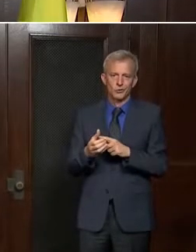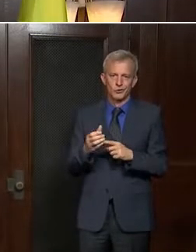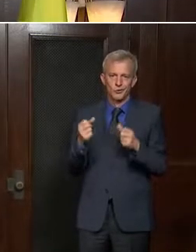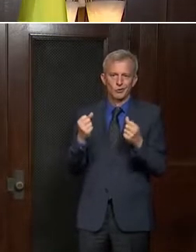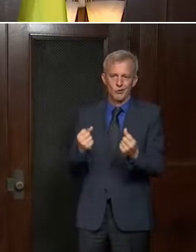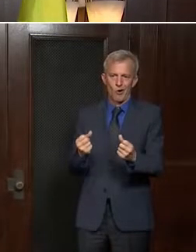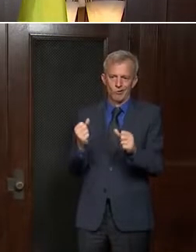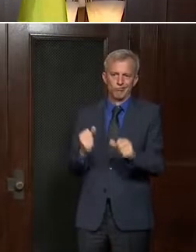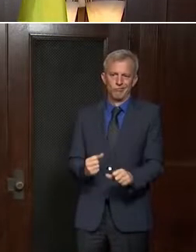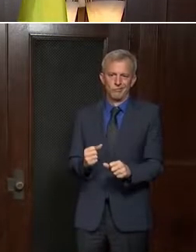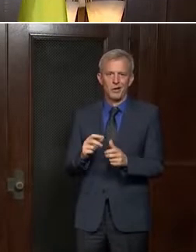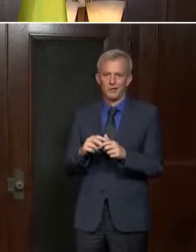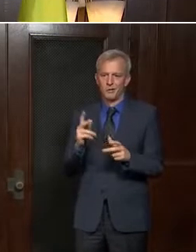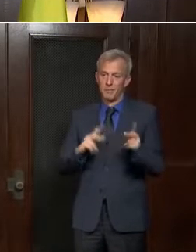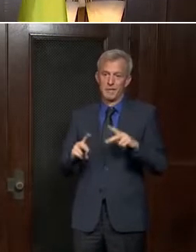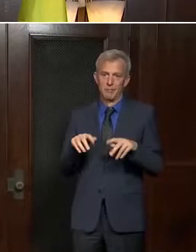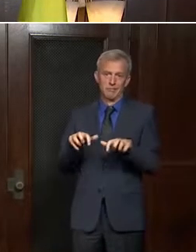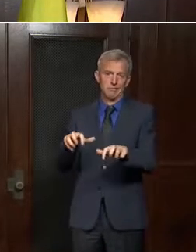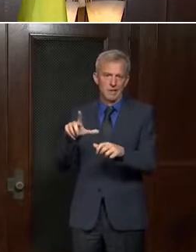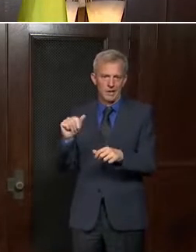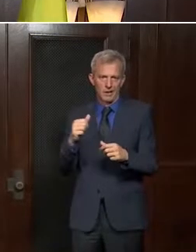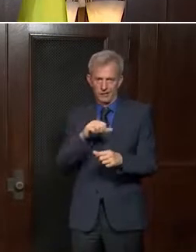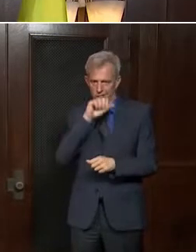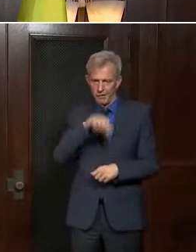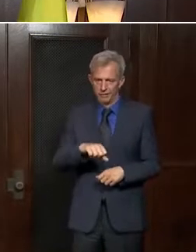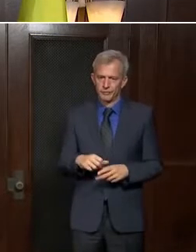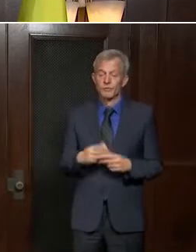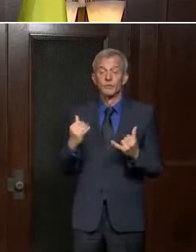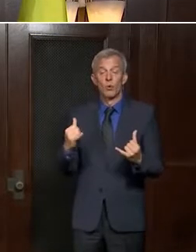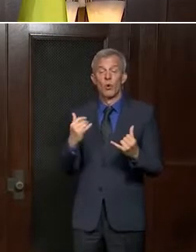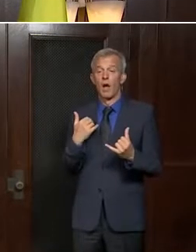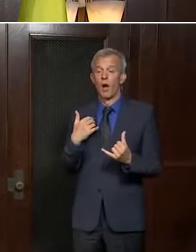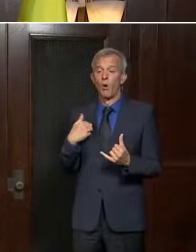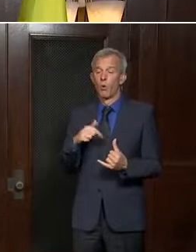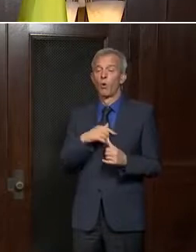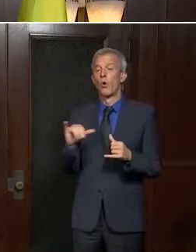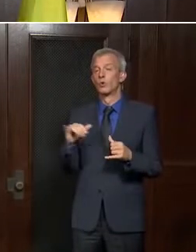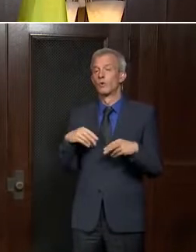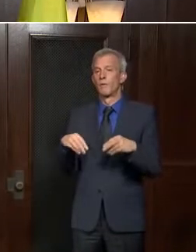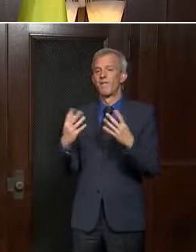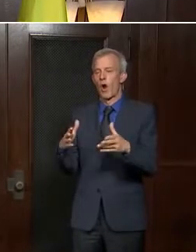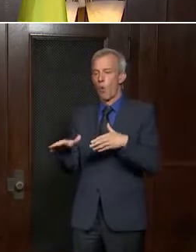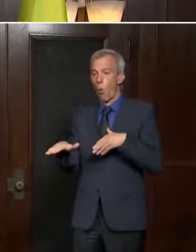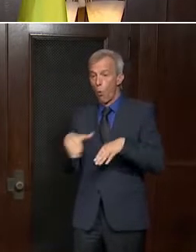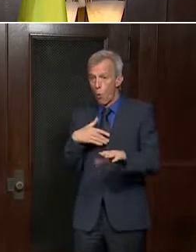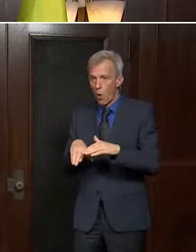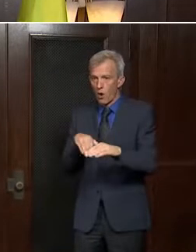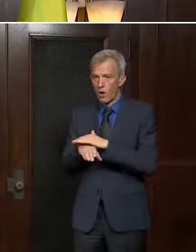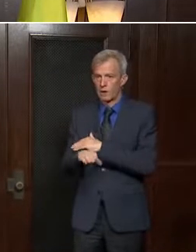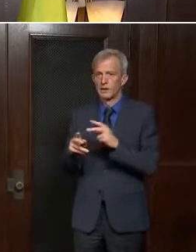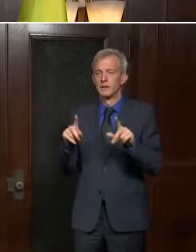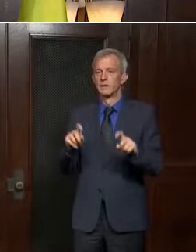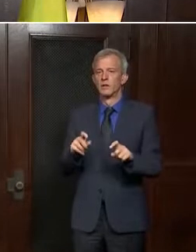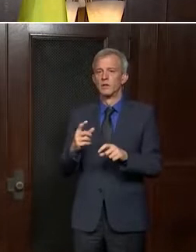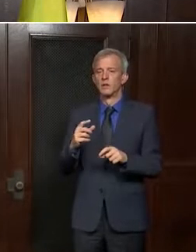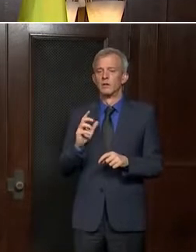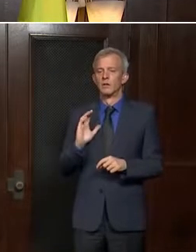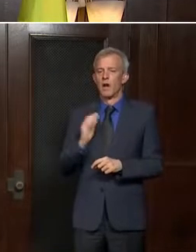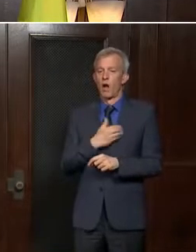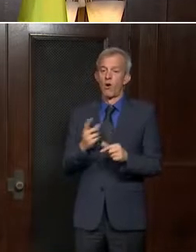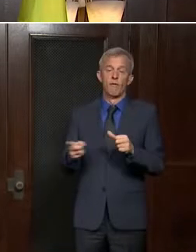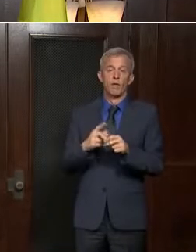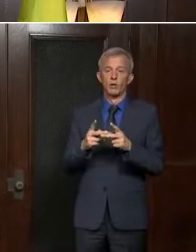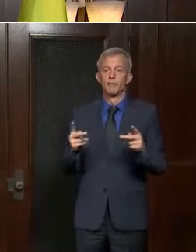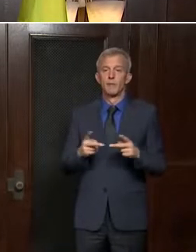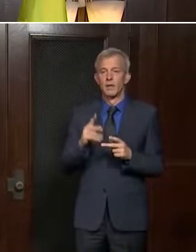don't have cars, we've begun partnering with local clinics to provide walk-in testing. We opened our first location, Carbon Health in Echo Park,